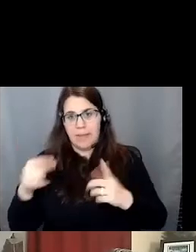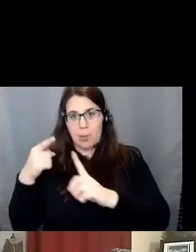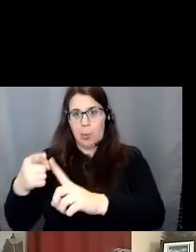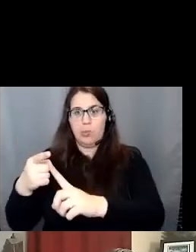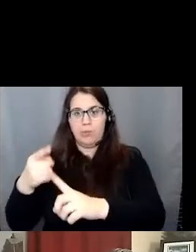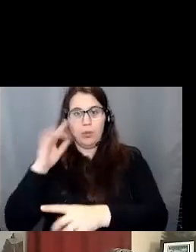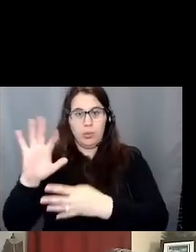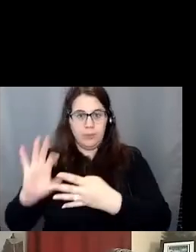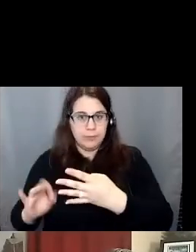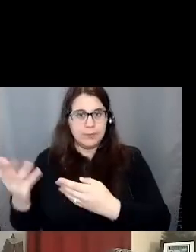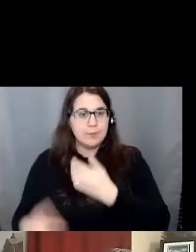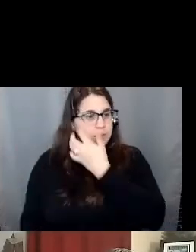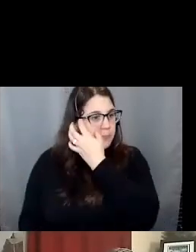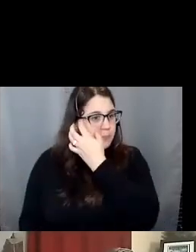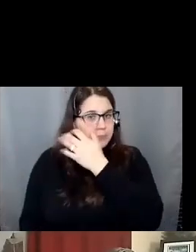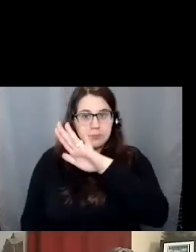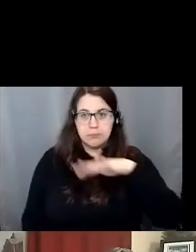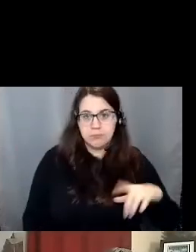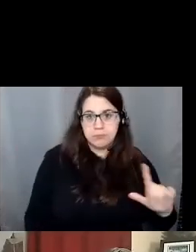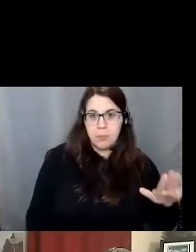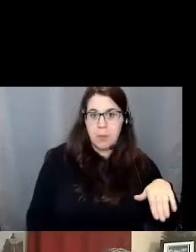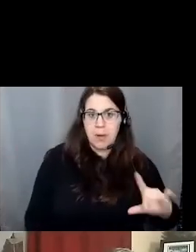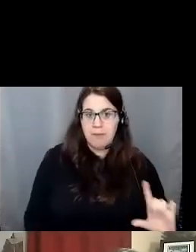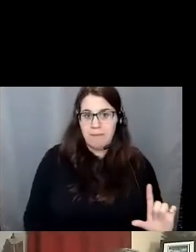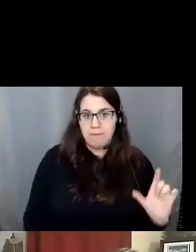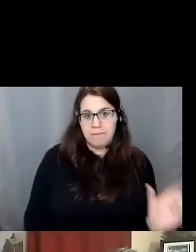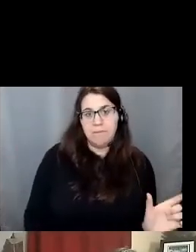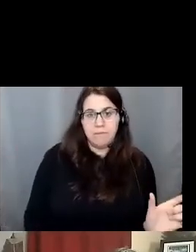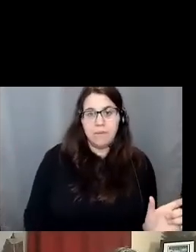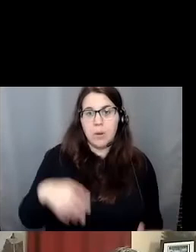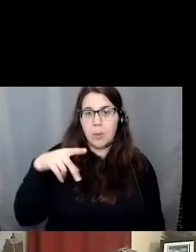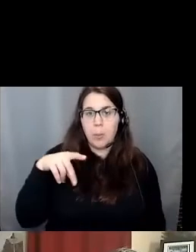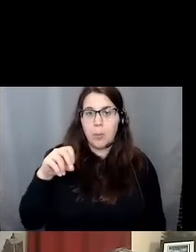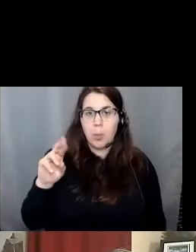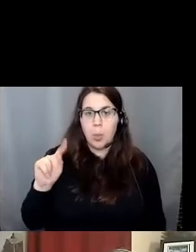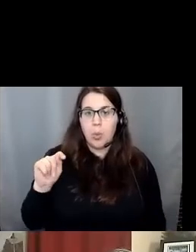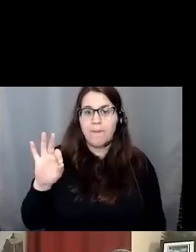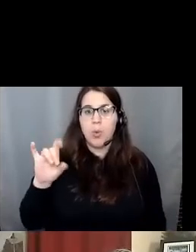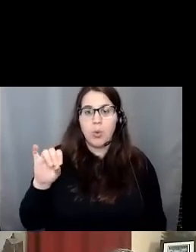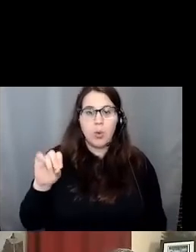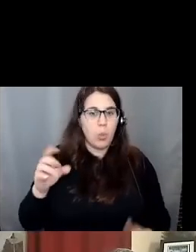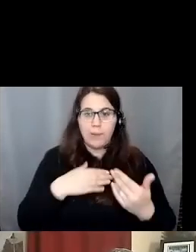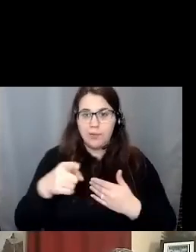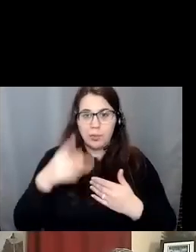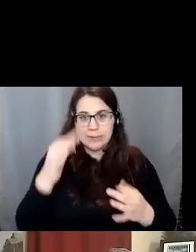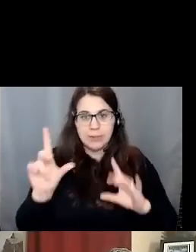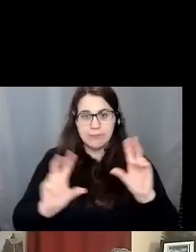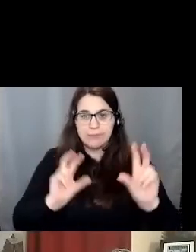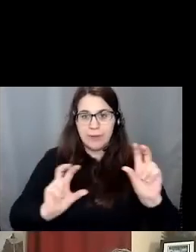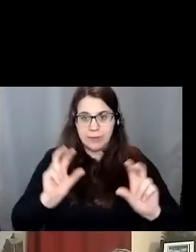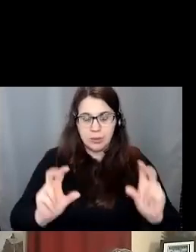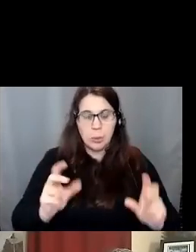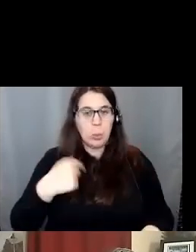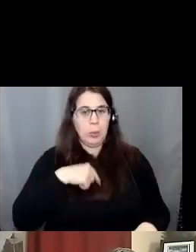The bottom left, you have the portfolio. And so this can be made up of whatever investment options chosen. Here we only